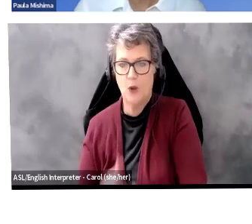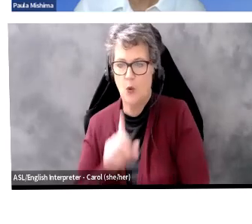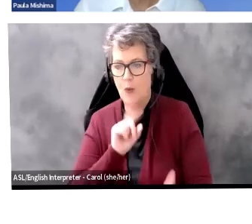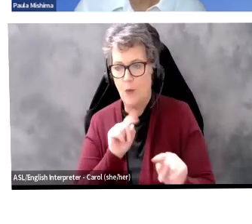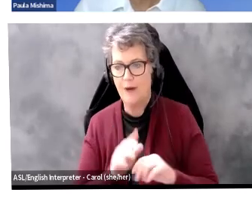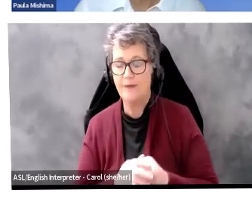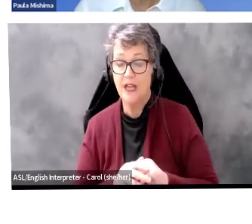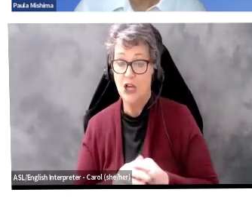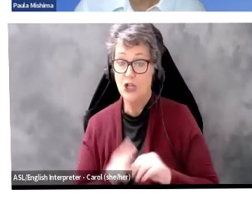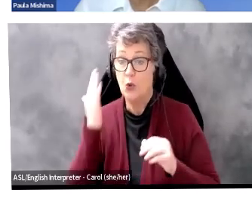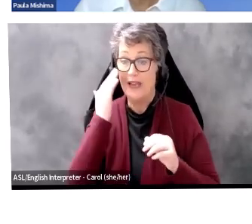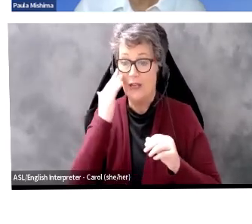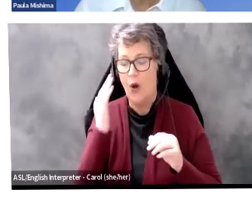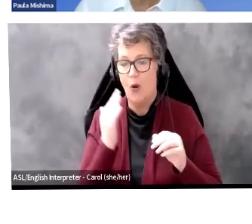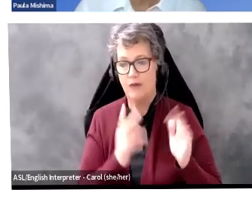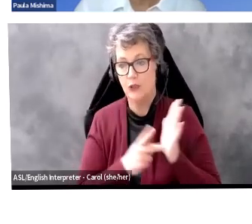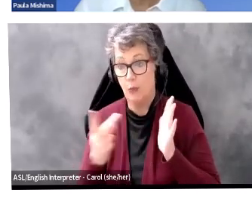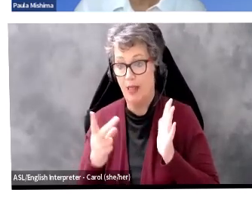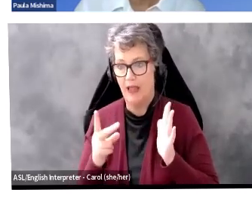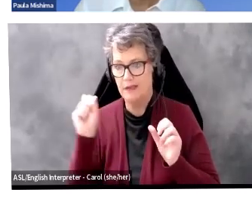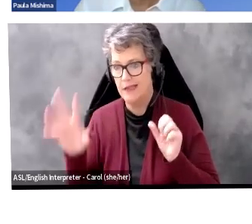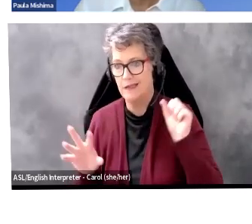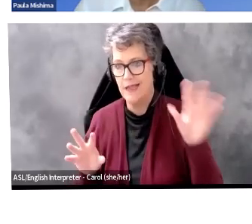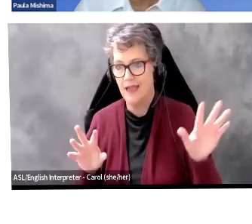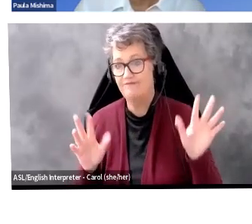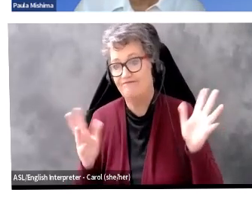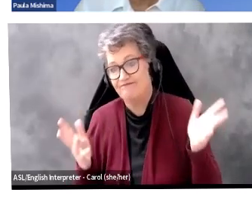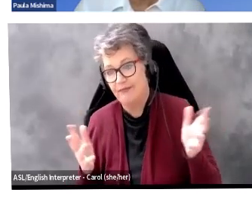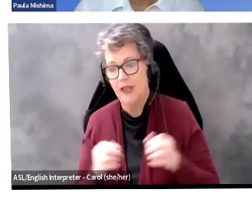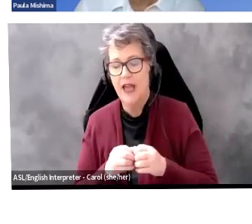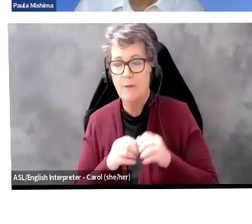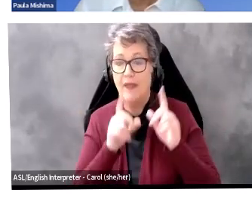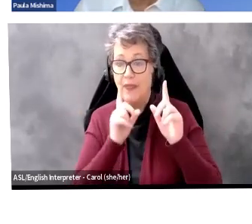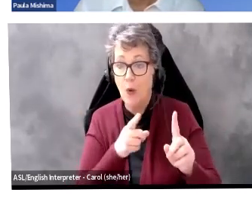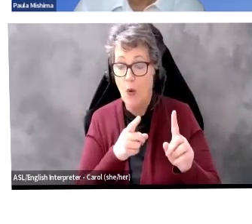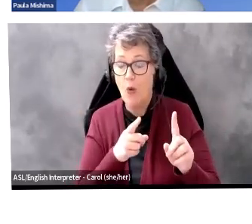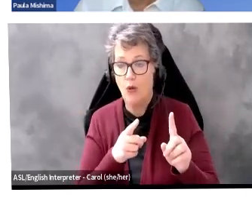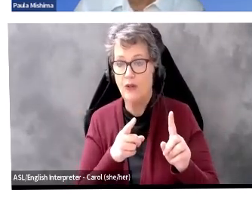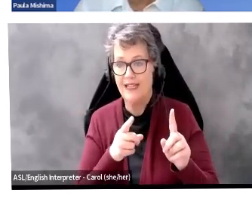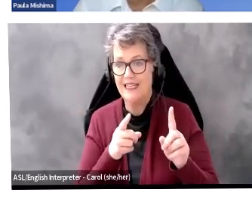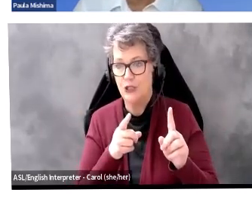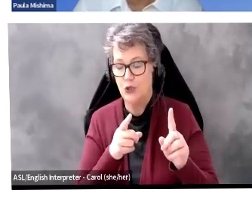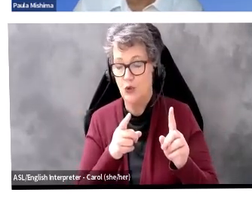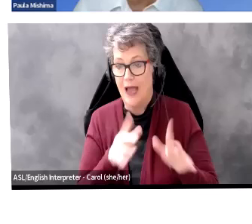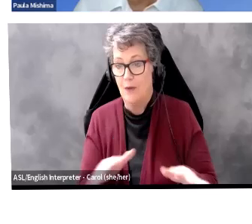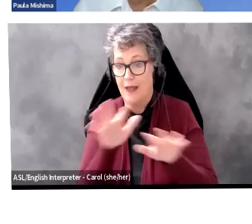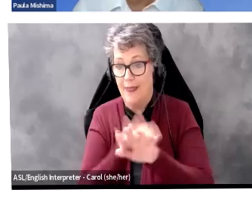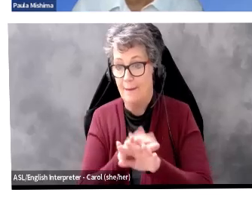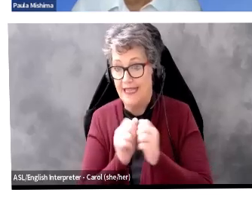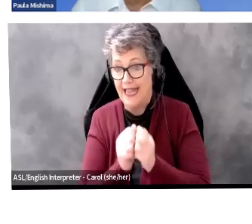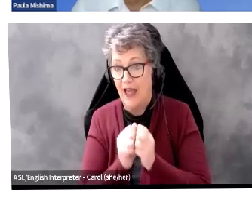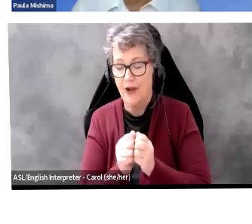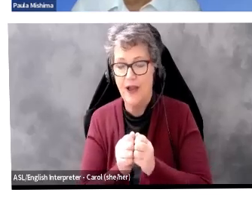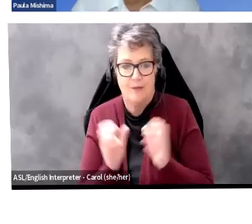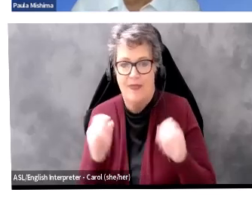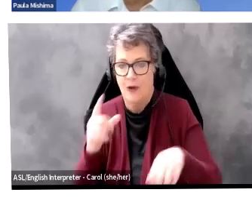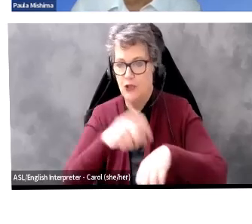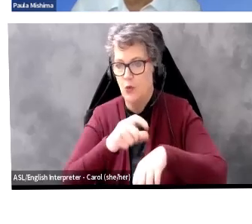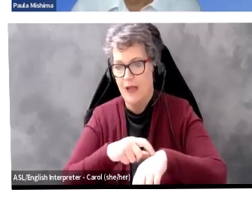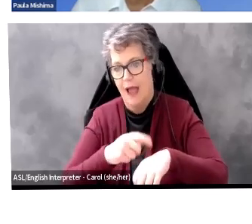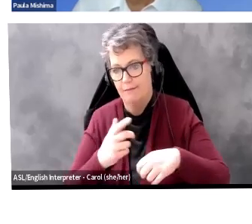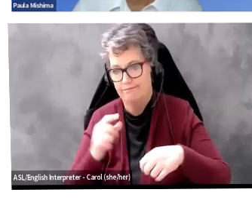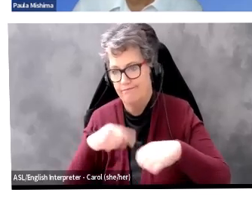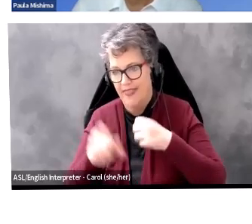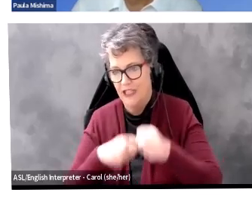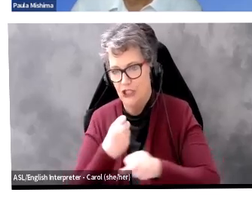So we're aware of that duplication, and the goal is to be able to bring them together, but it was no time to do that this